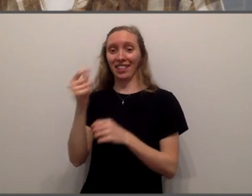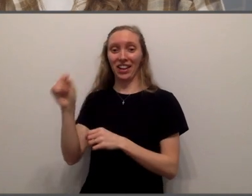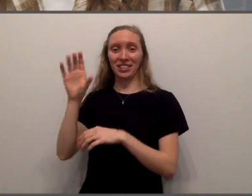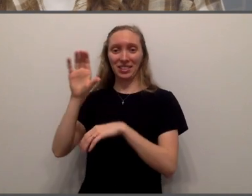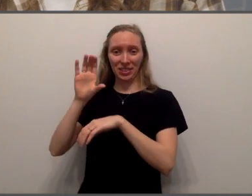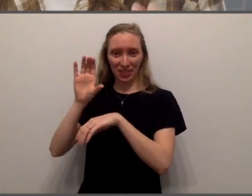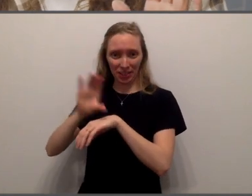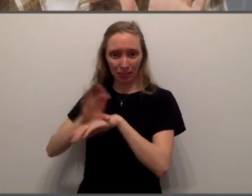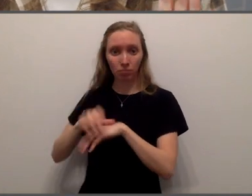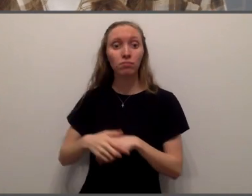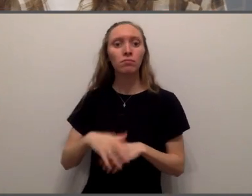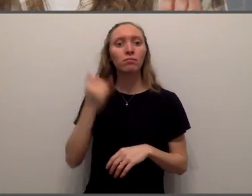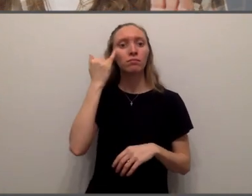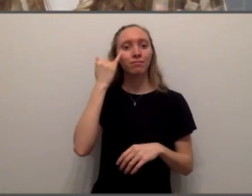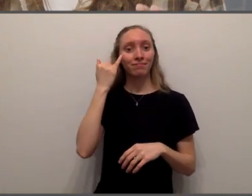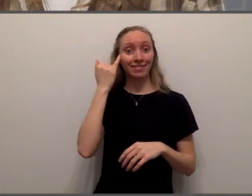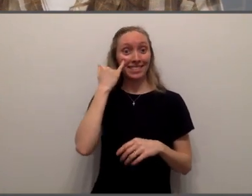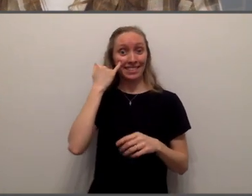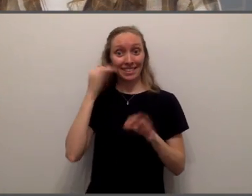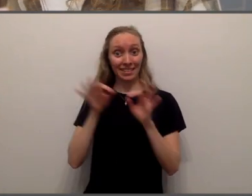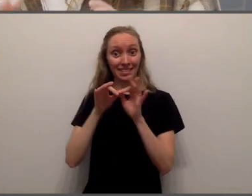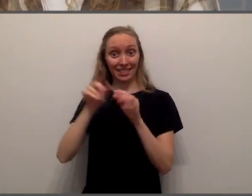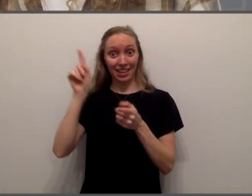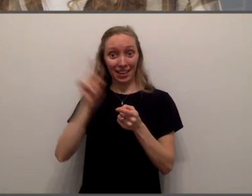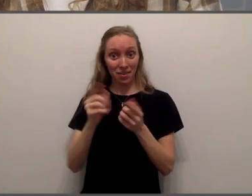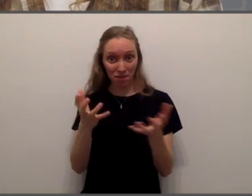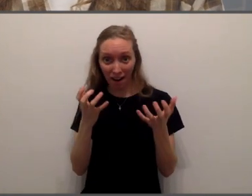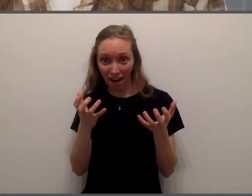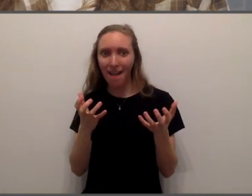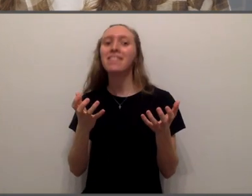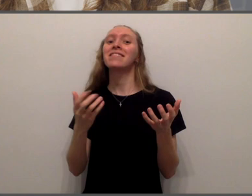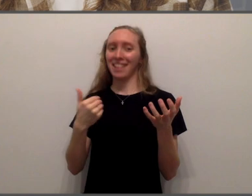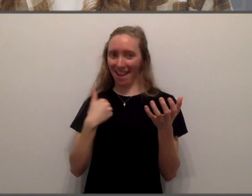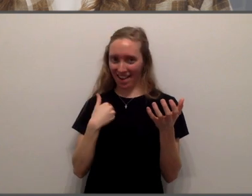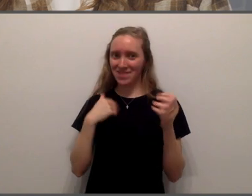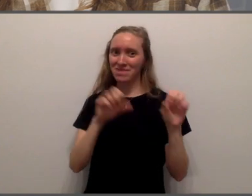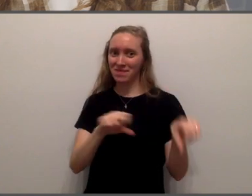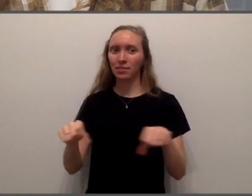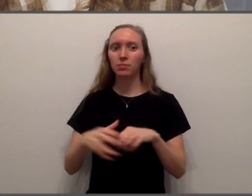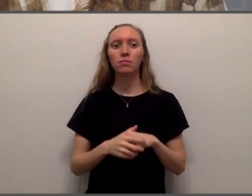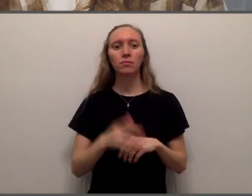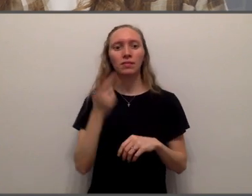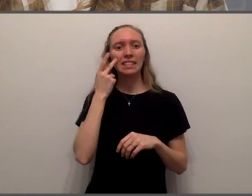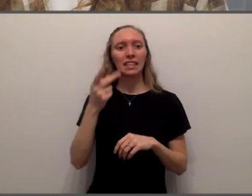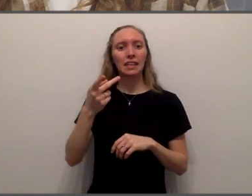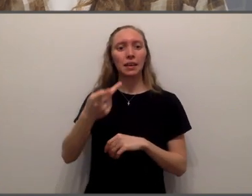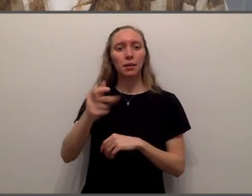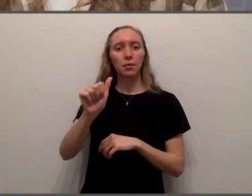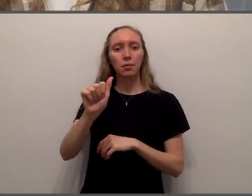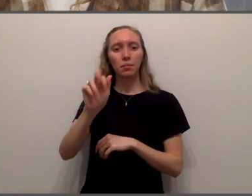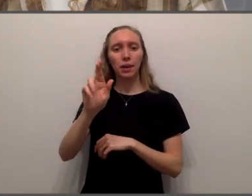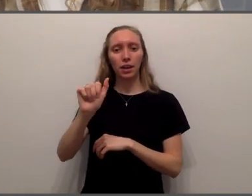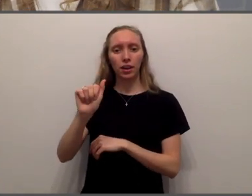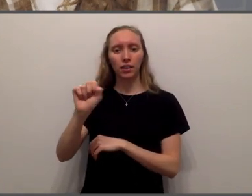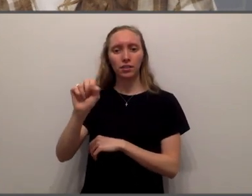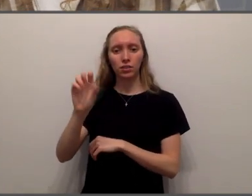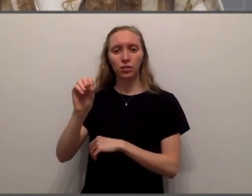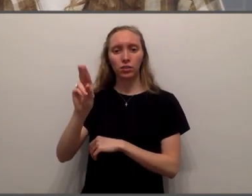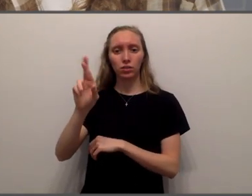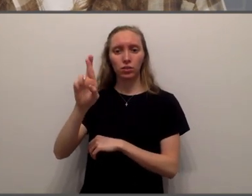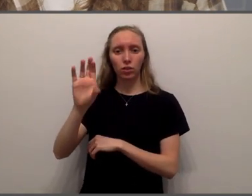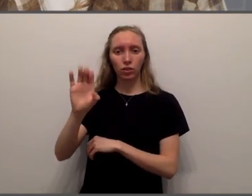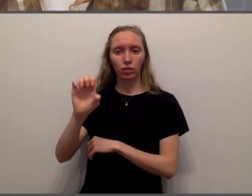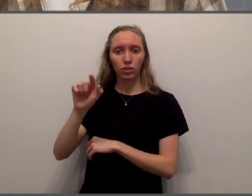discount. If you go to parasource.com, we have this information on the screen. If you go to parasource.com, that's the